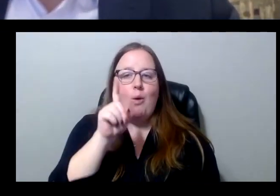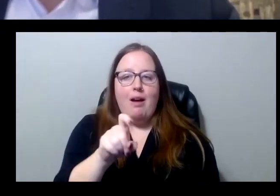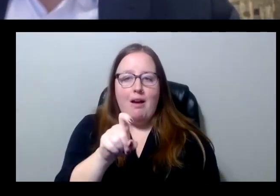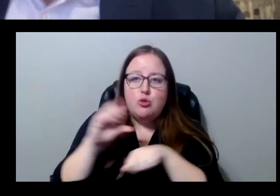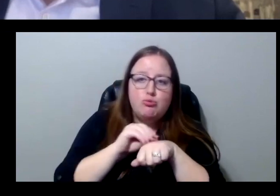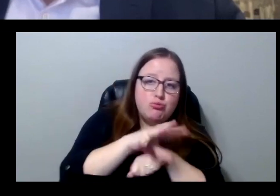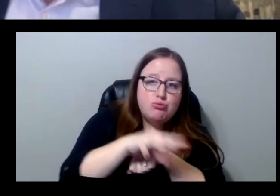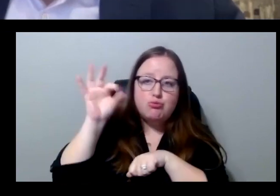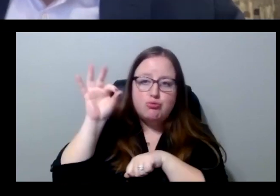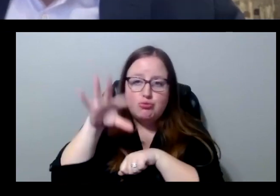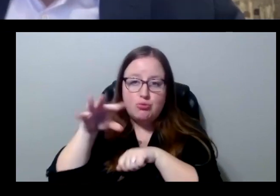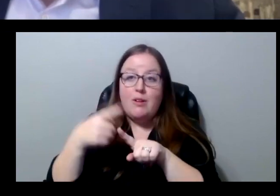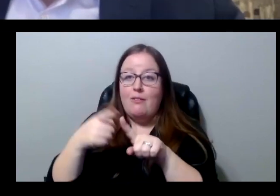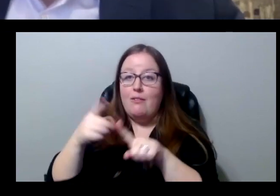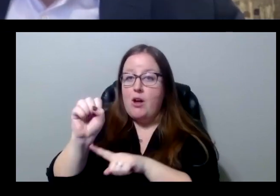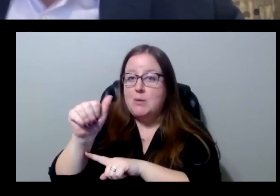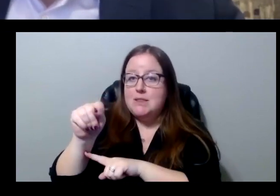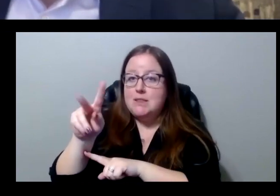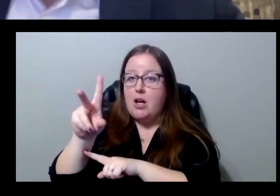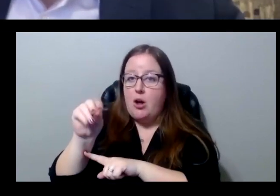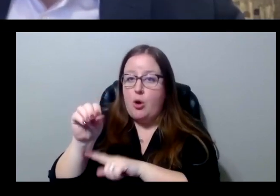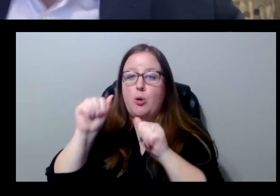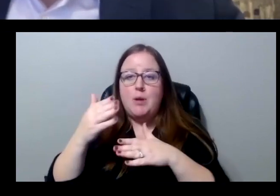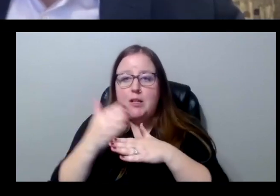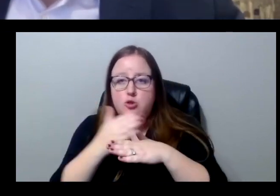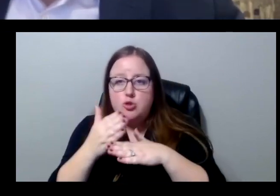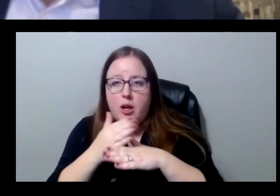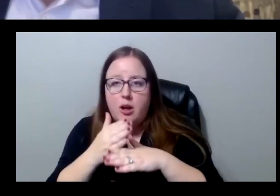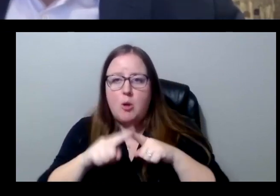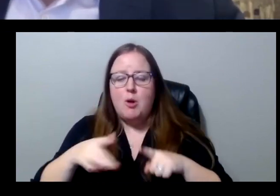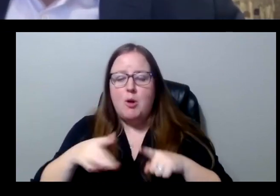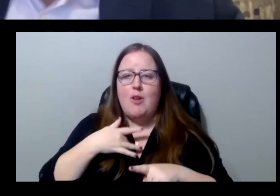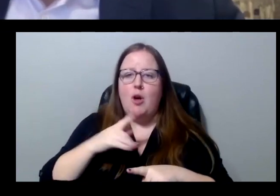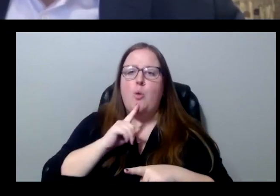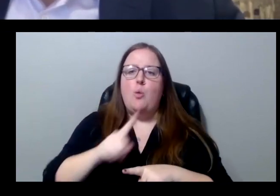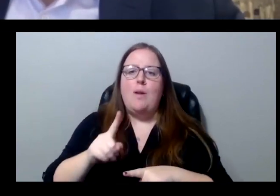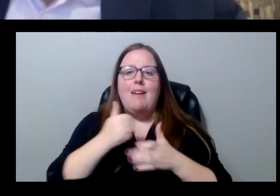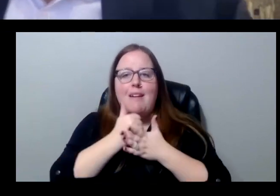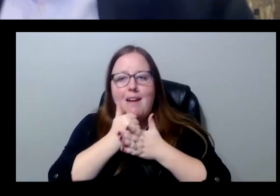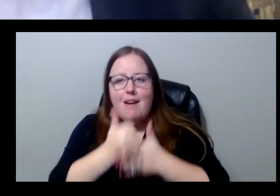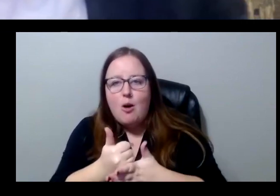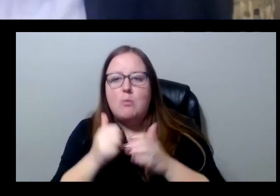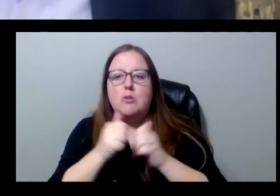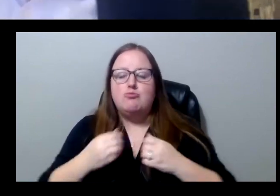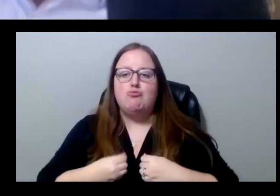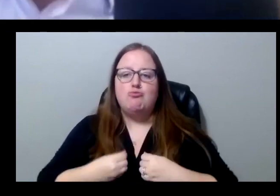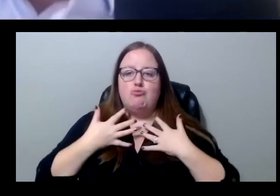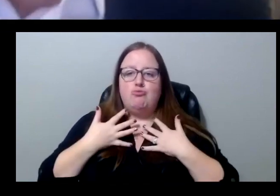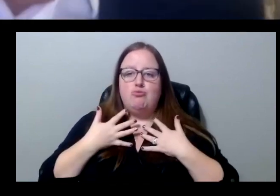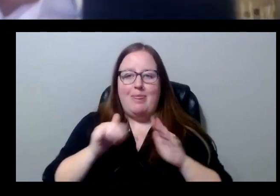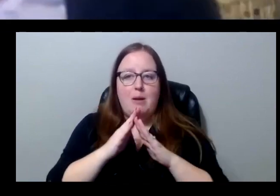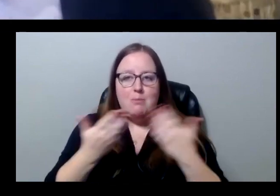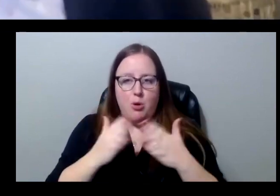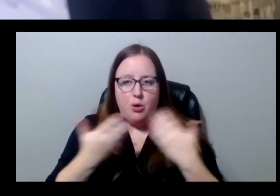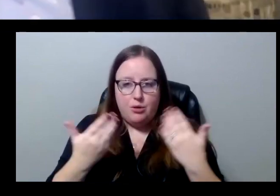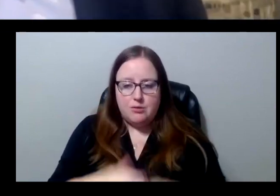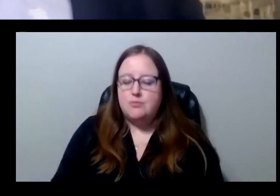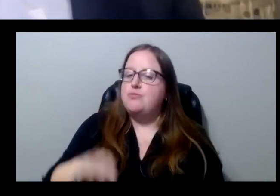police officer. Mm-hmm. At the beginning, we see Amir, who's the 15-year-old son of Elvir and